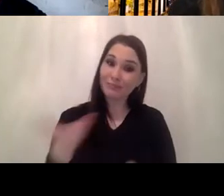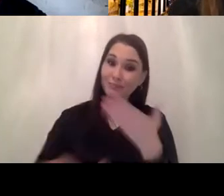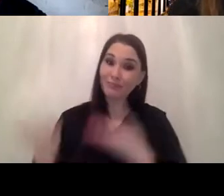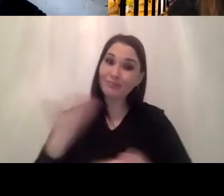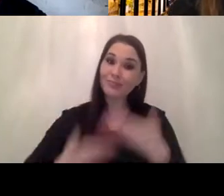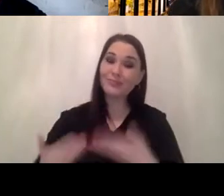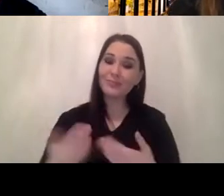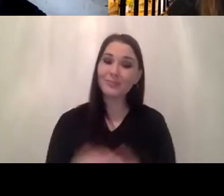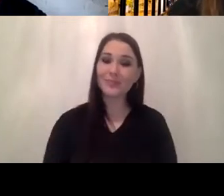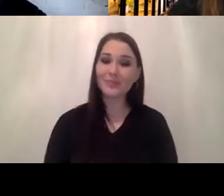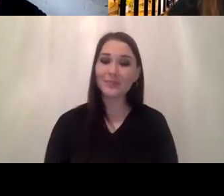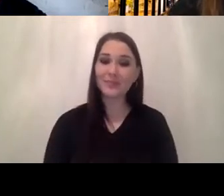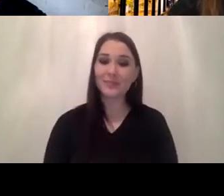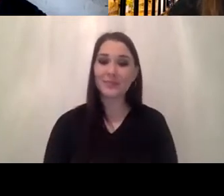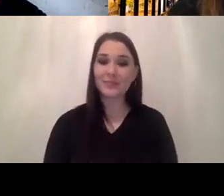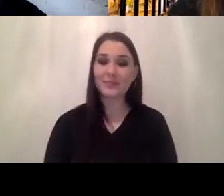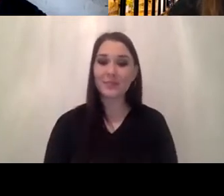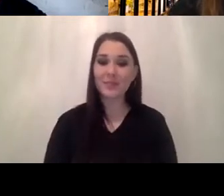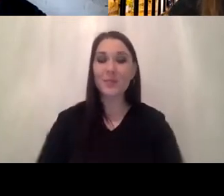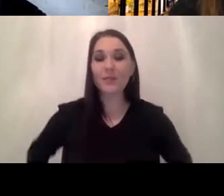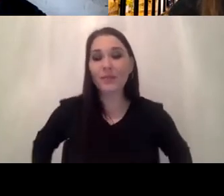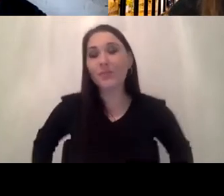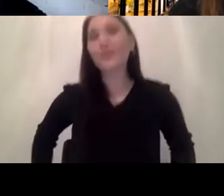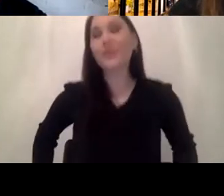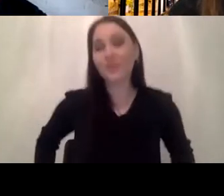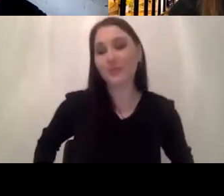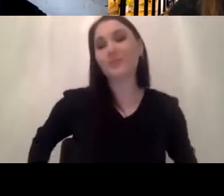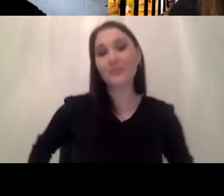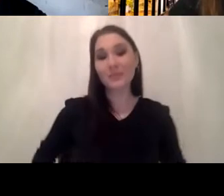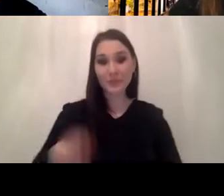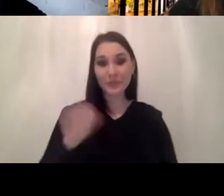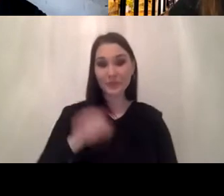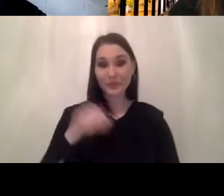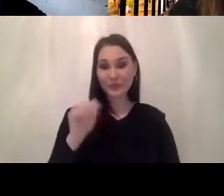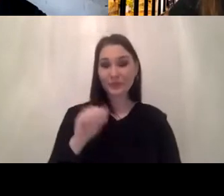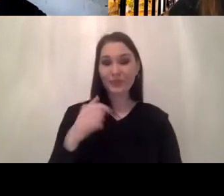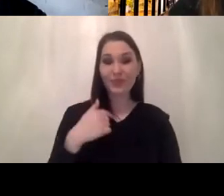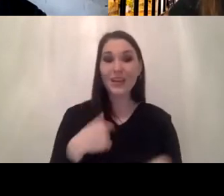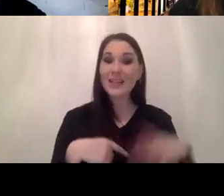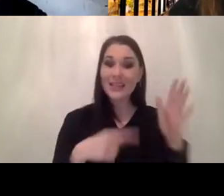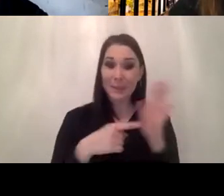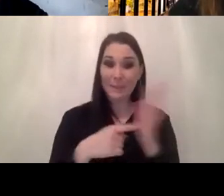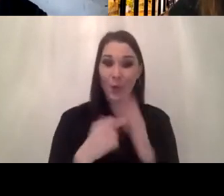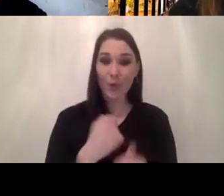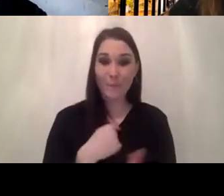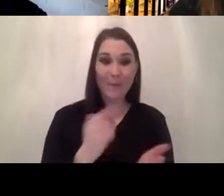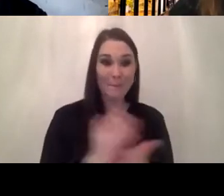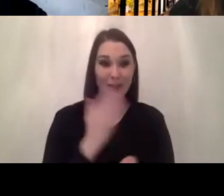please? Yeah, yeah, certainly. Yeah, I guess for me, it's really important, you know, ensure you've got the right